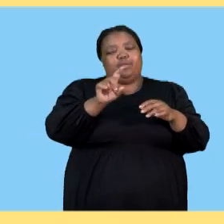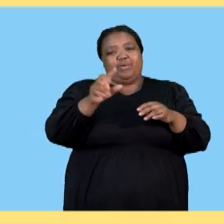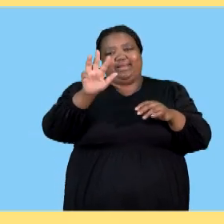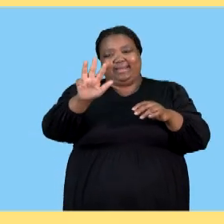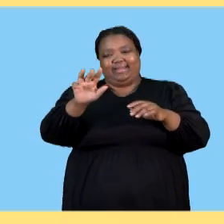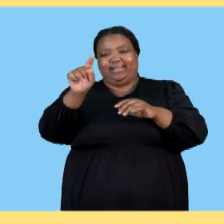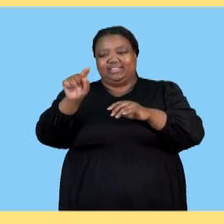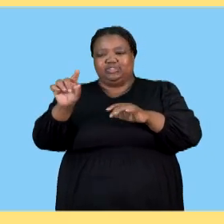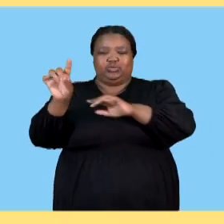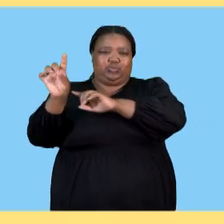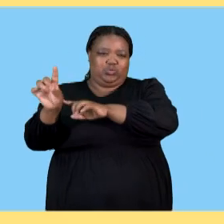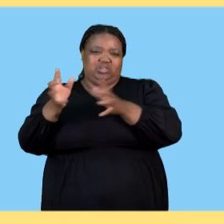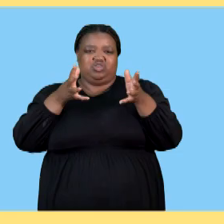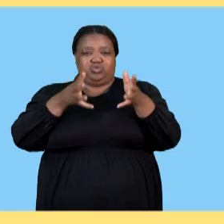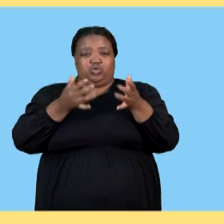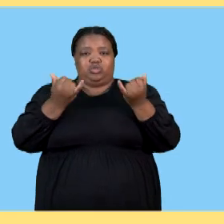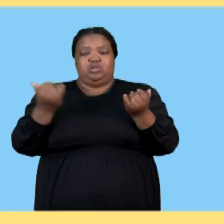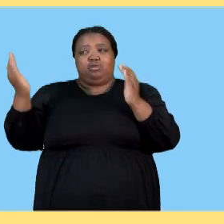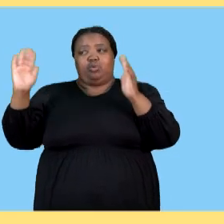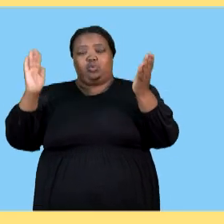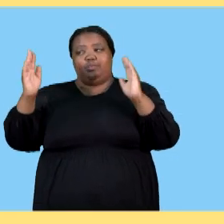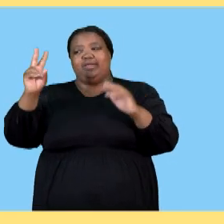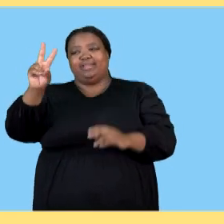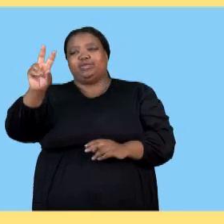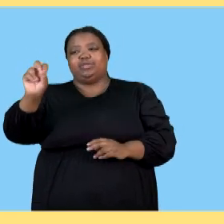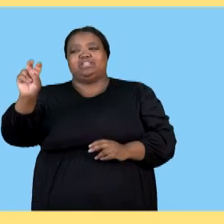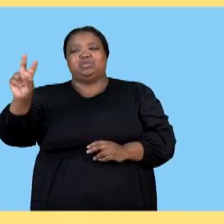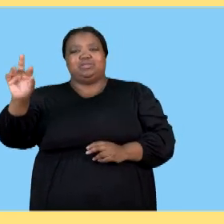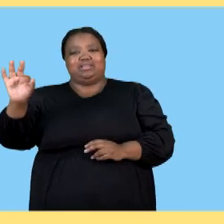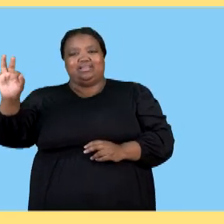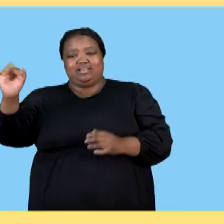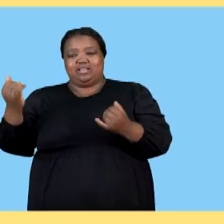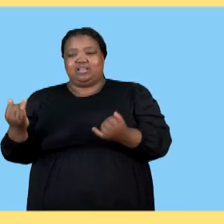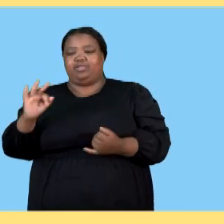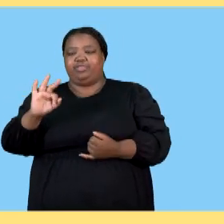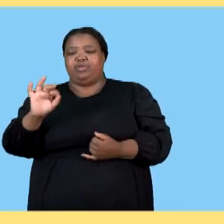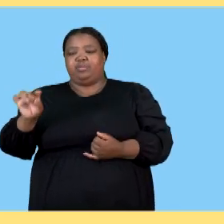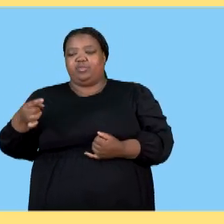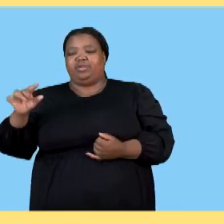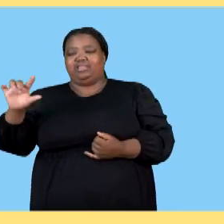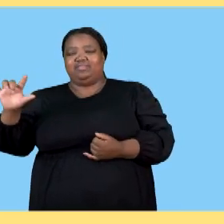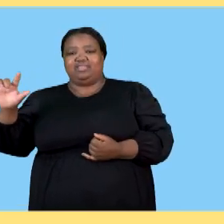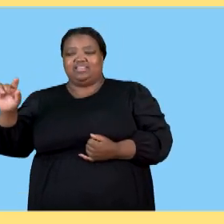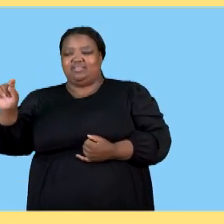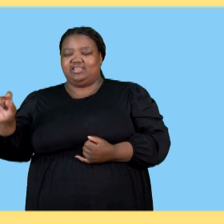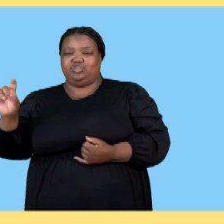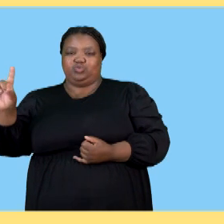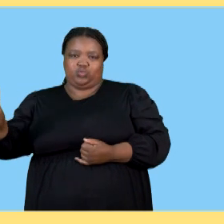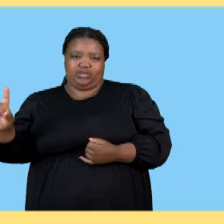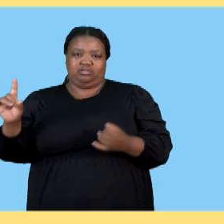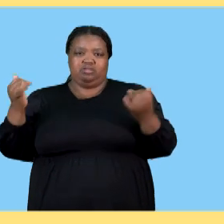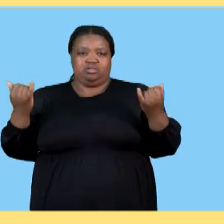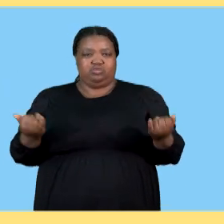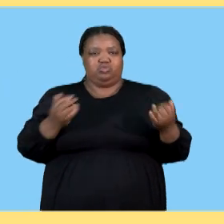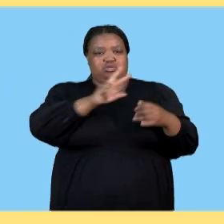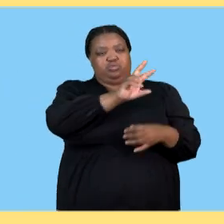1. But if we compare it with the year 2023, we can see that it is now 3.77 as to 1.